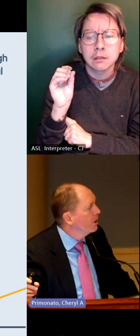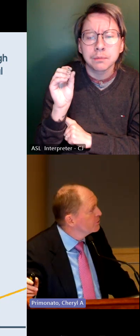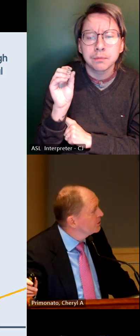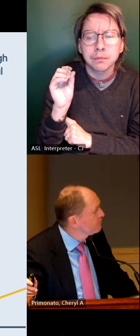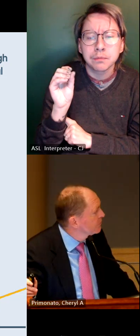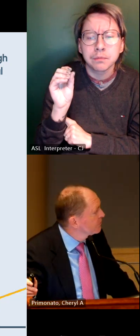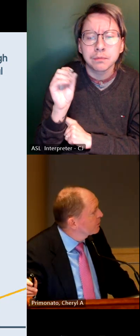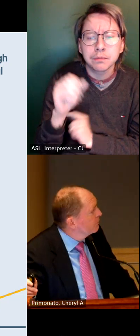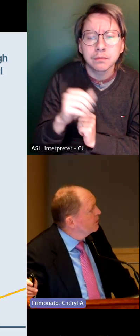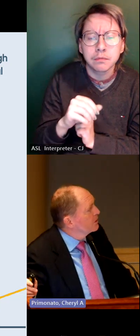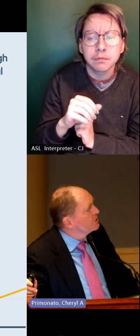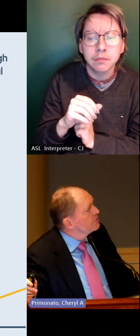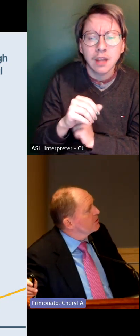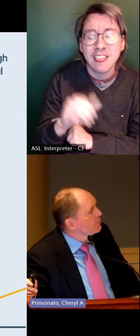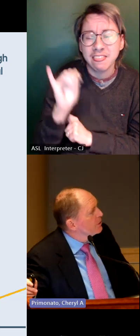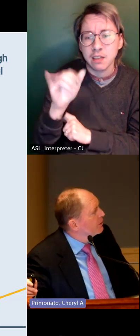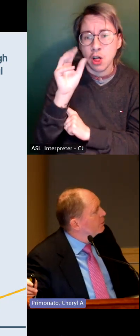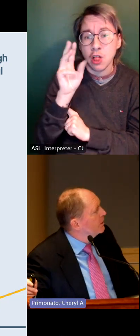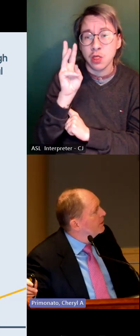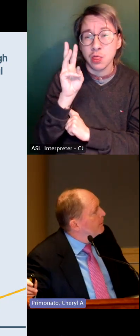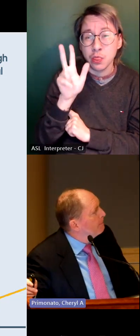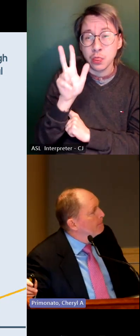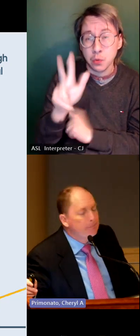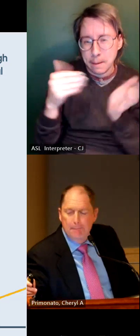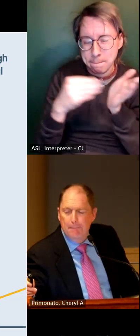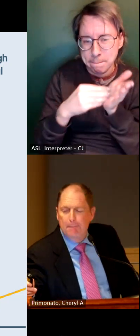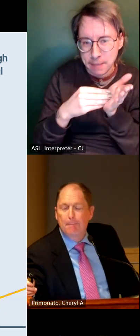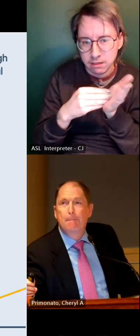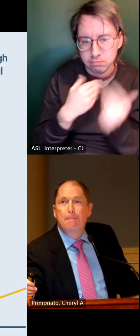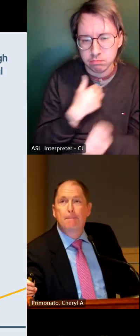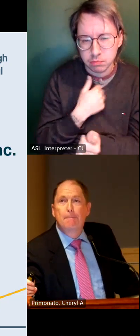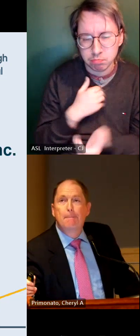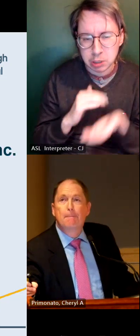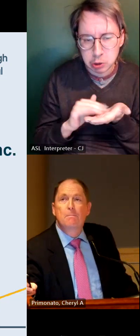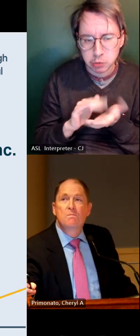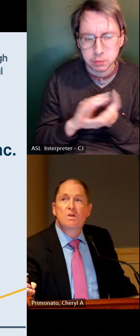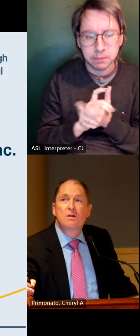Are there any questions on that? Take a look.